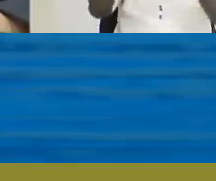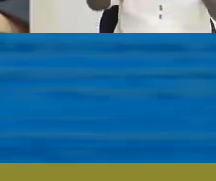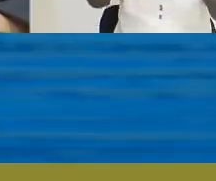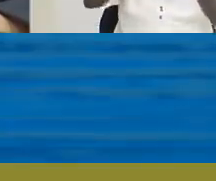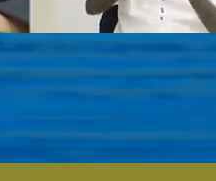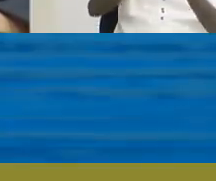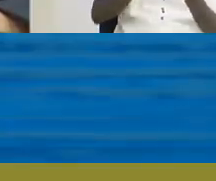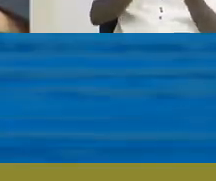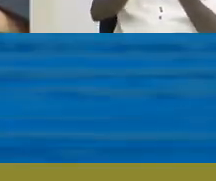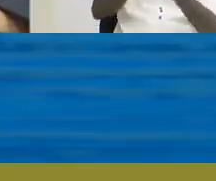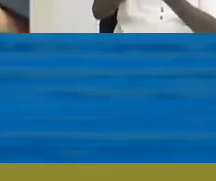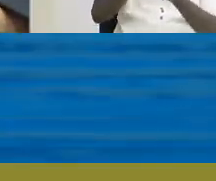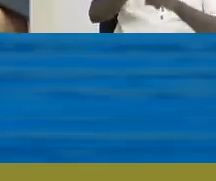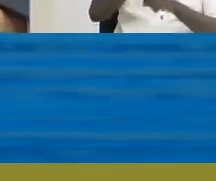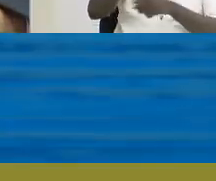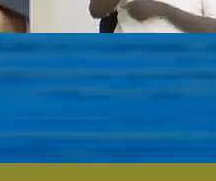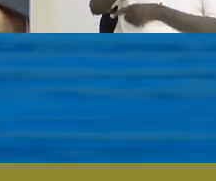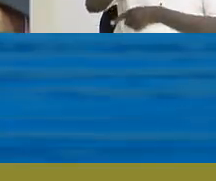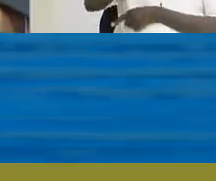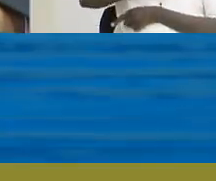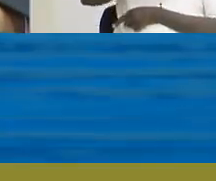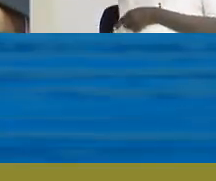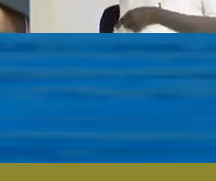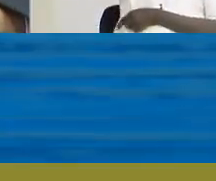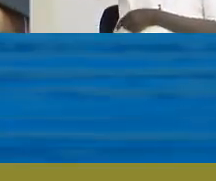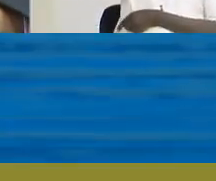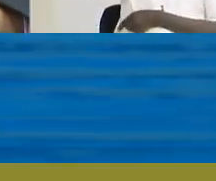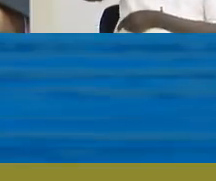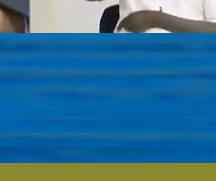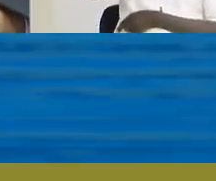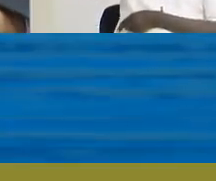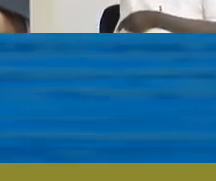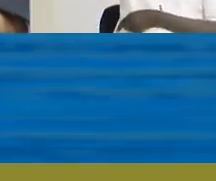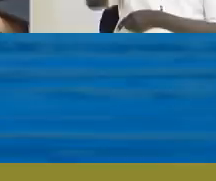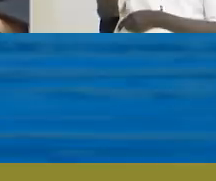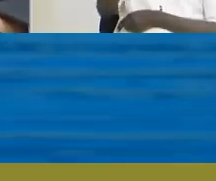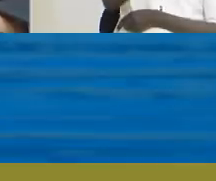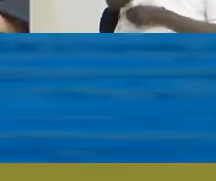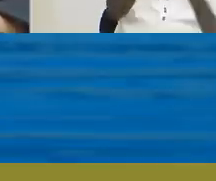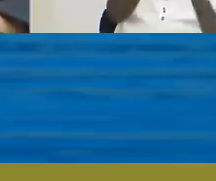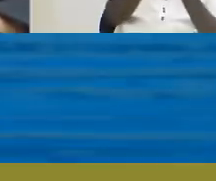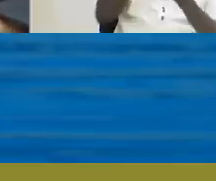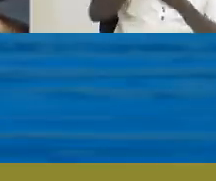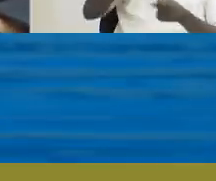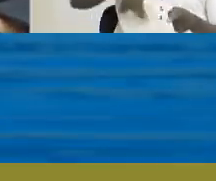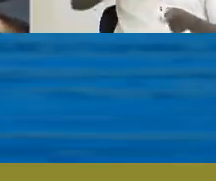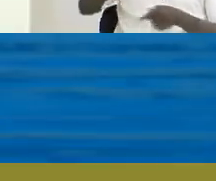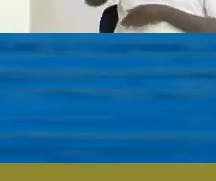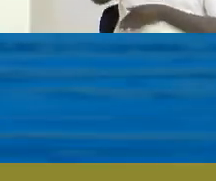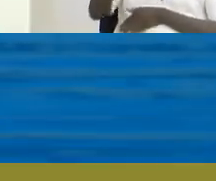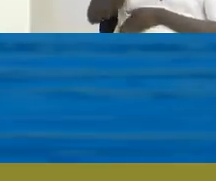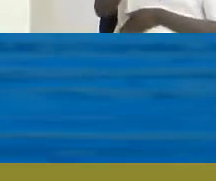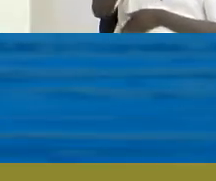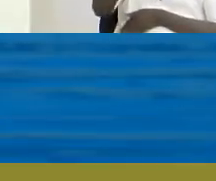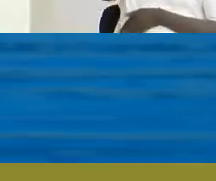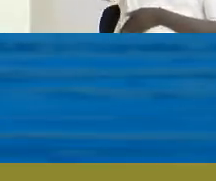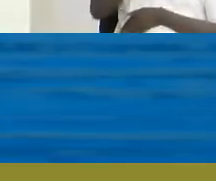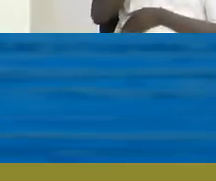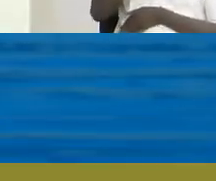a command, but my family, for not doing anything, I felt very hurt. And